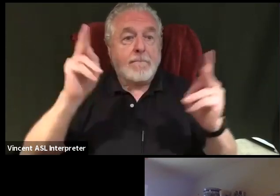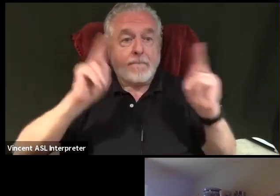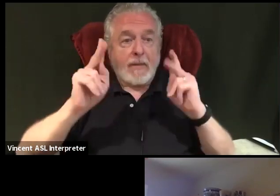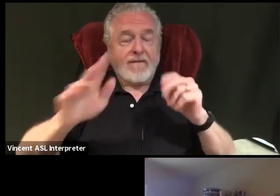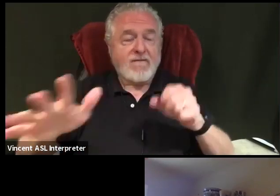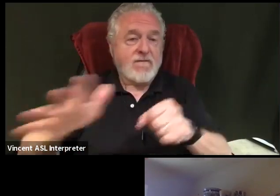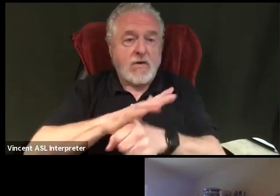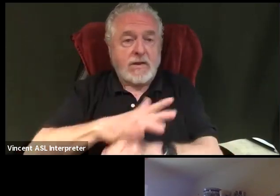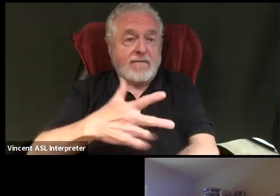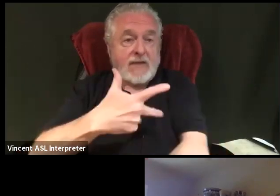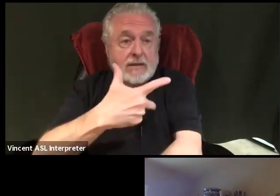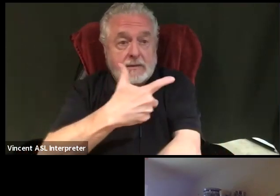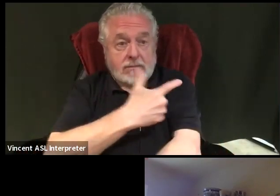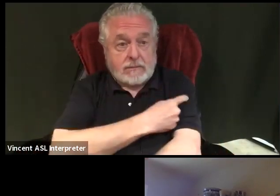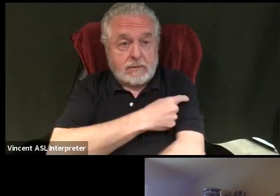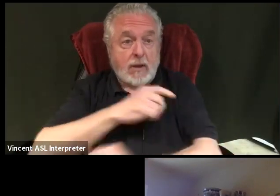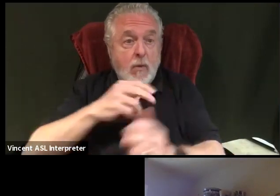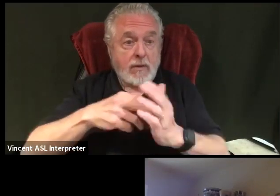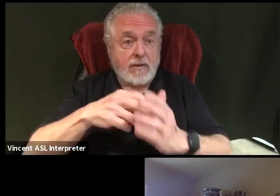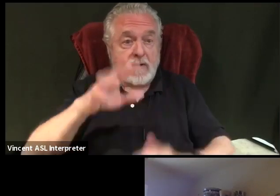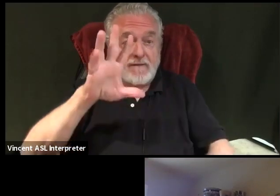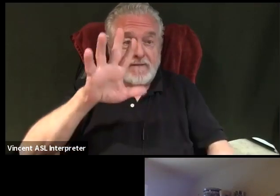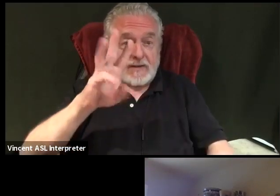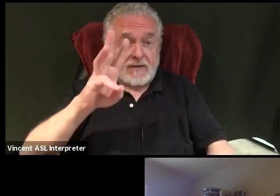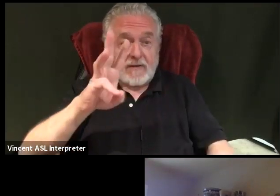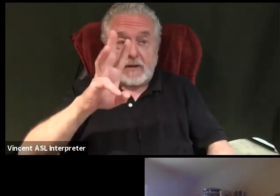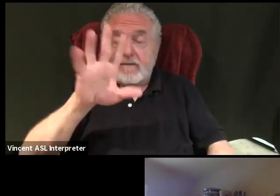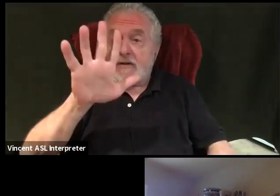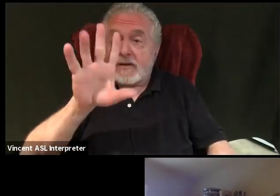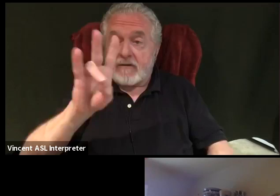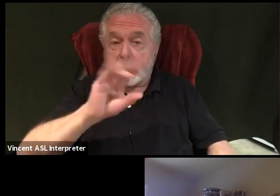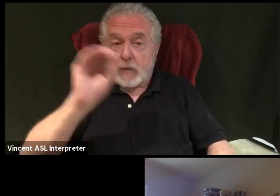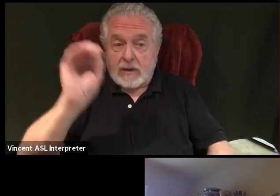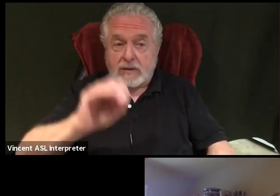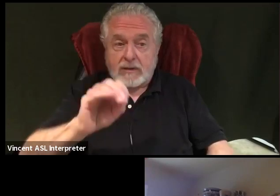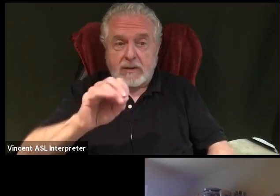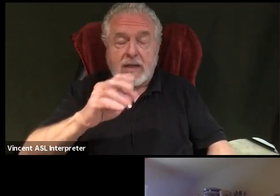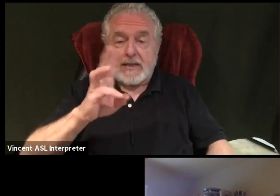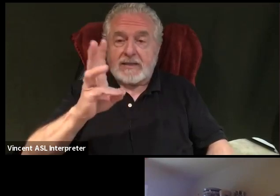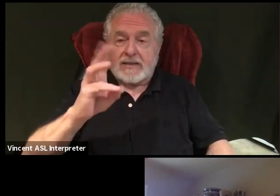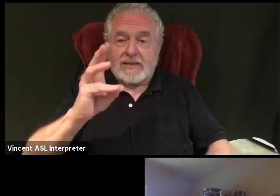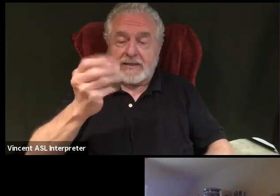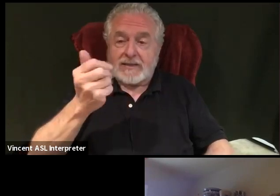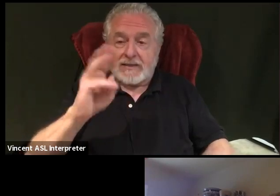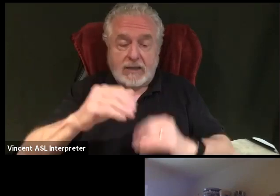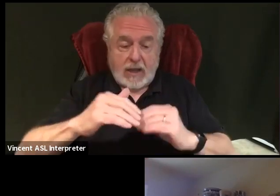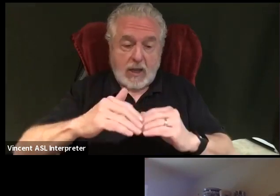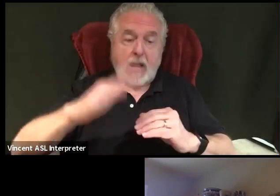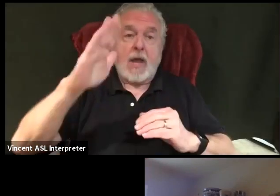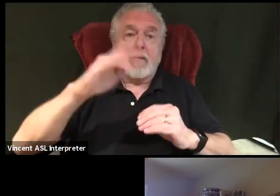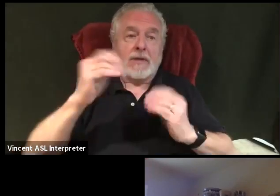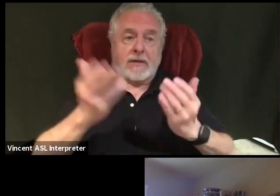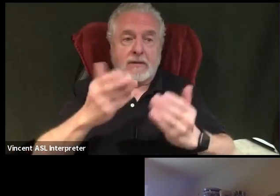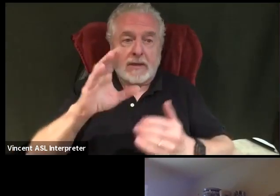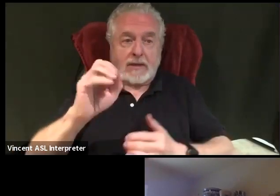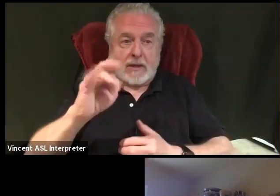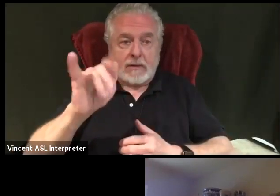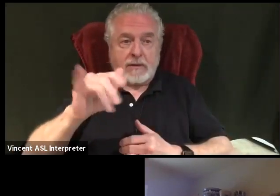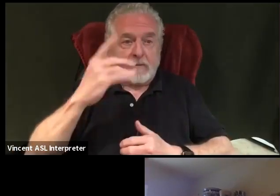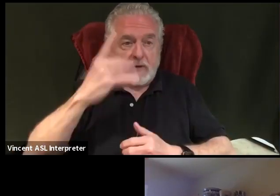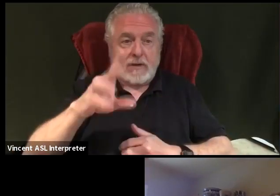fully vaccinated. That represents 57% of those aged 16 and older in the county.